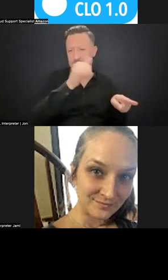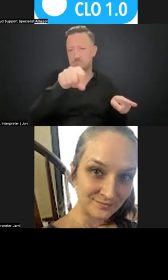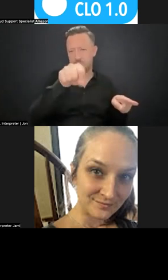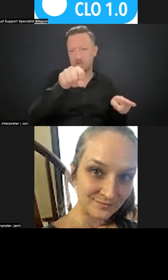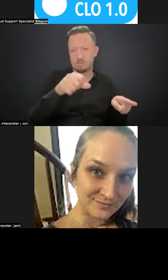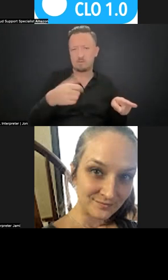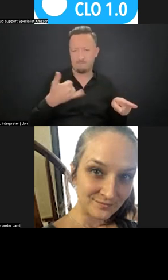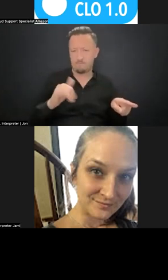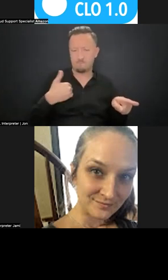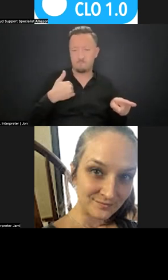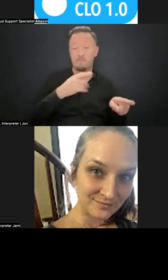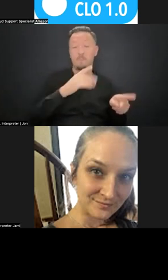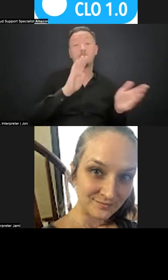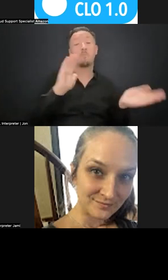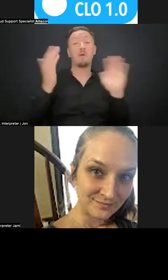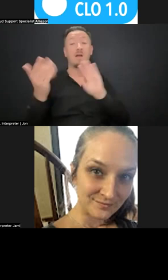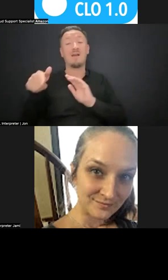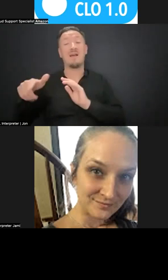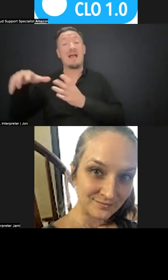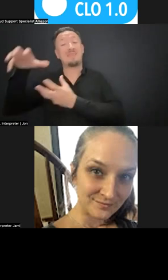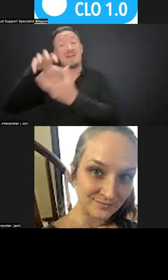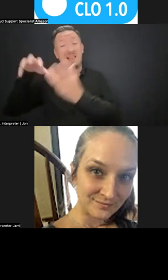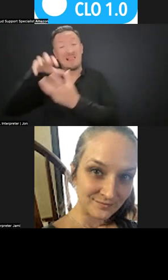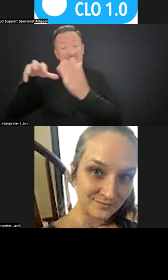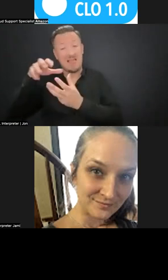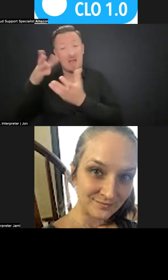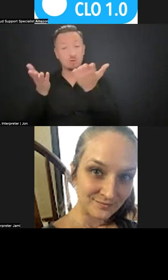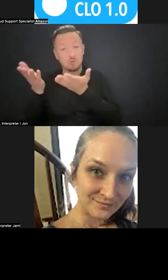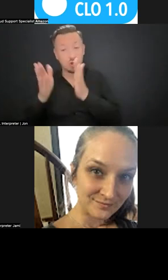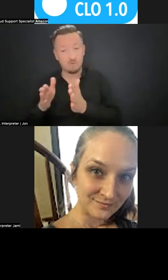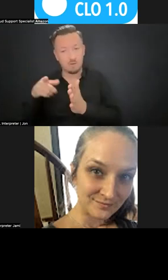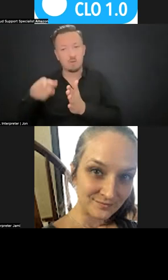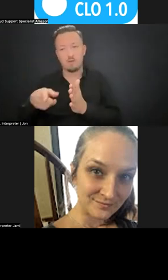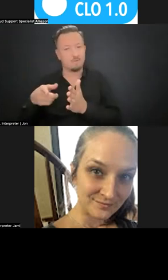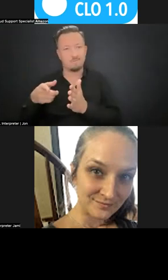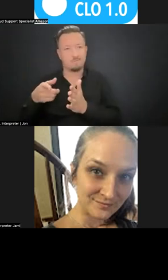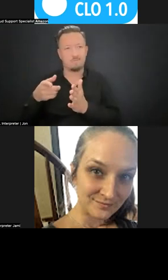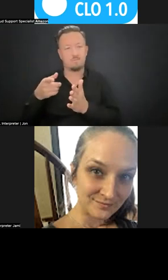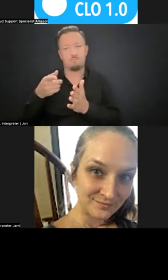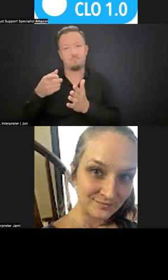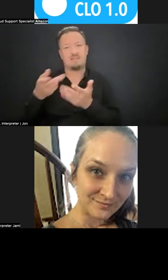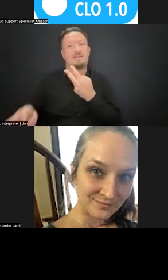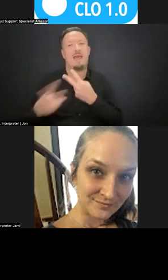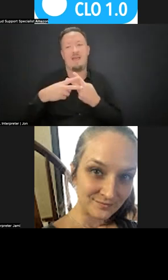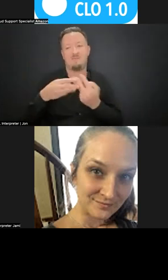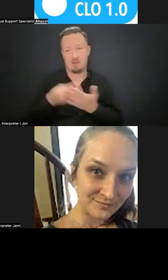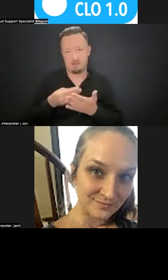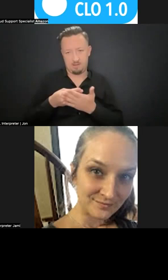with this virtual cloud-based servers, you're not spending